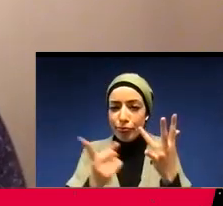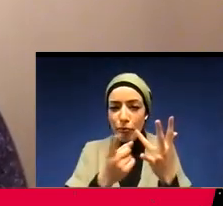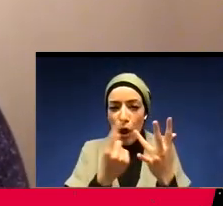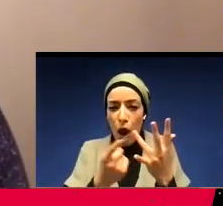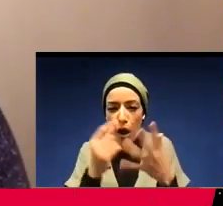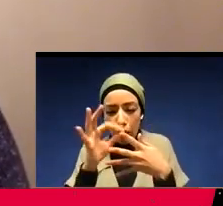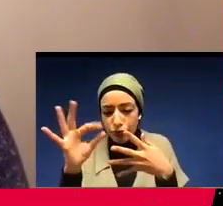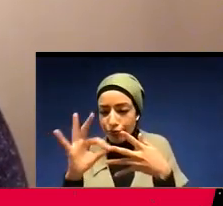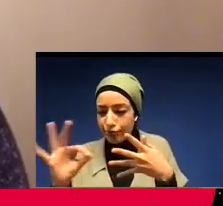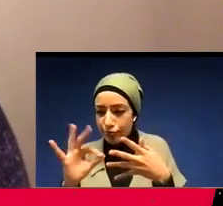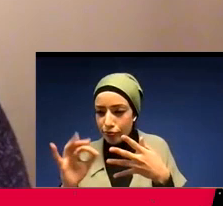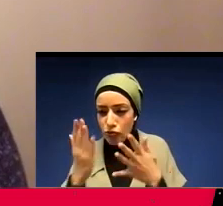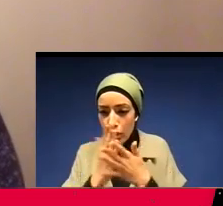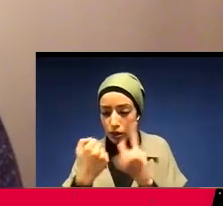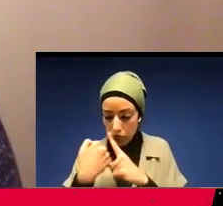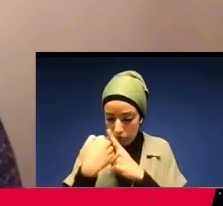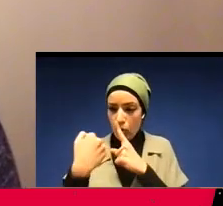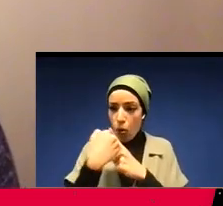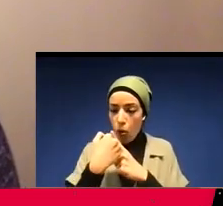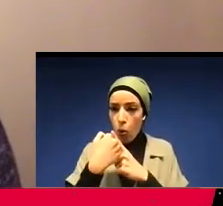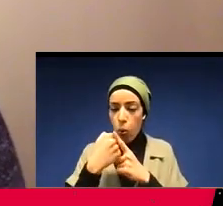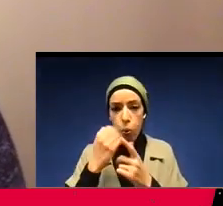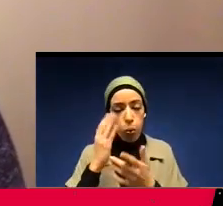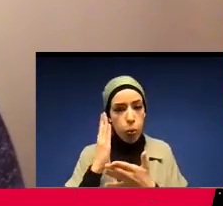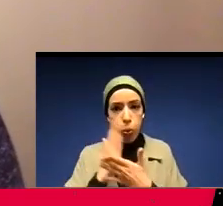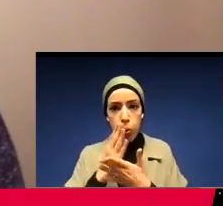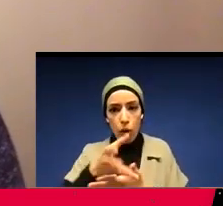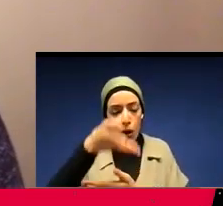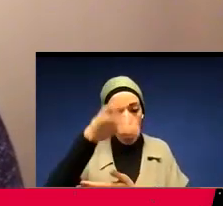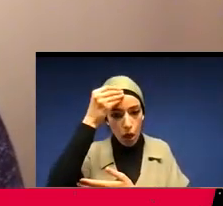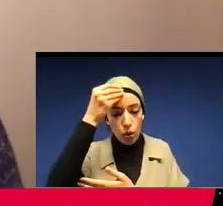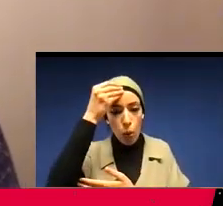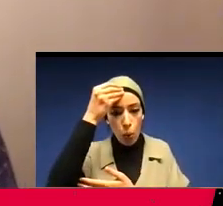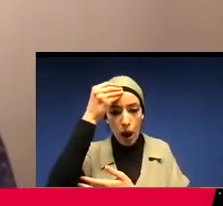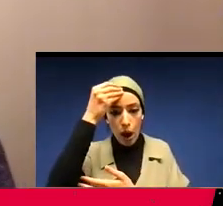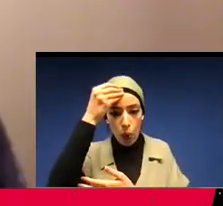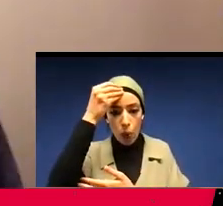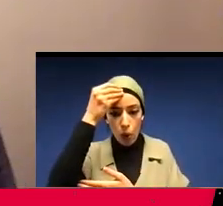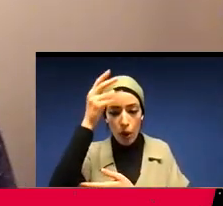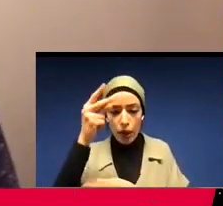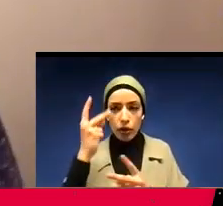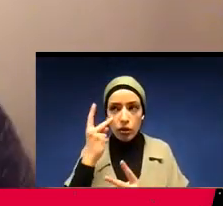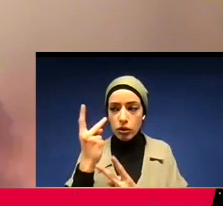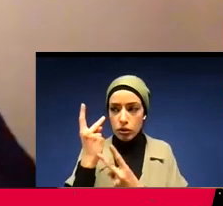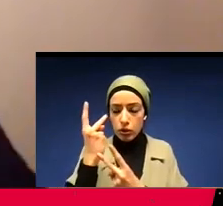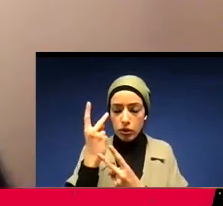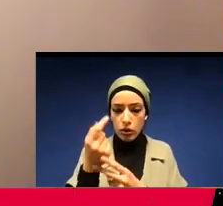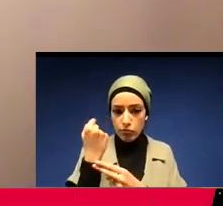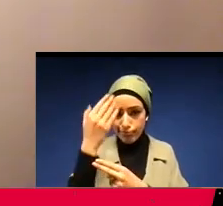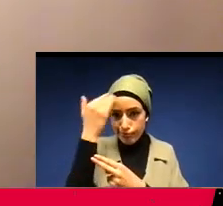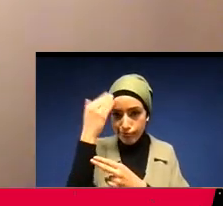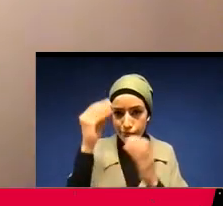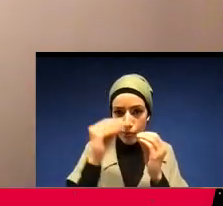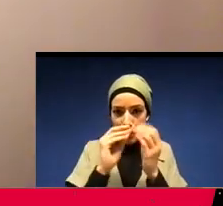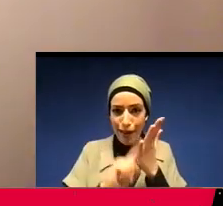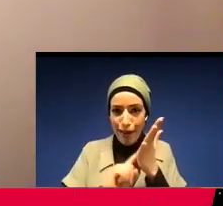that really struck as like a lesson from the last 10 years, and then seeing the BLM protests